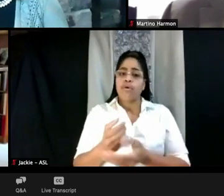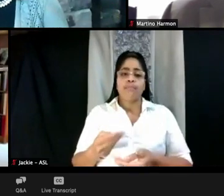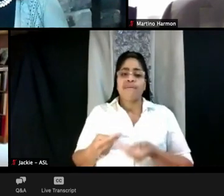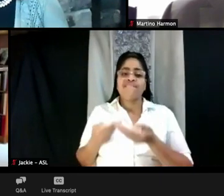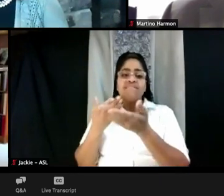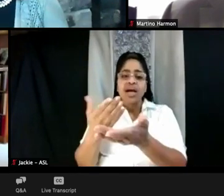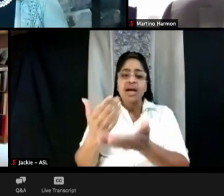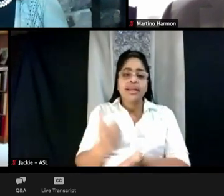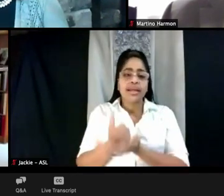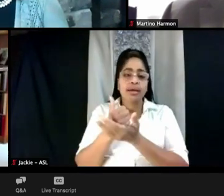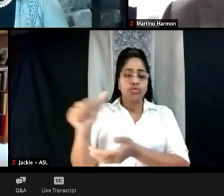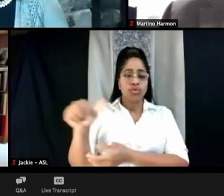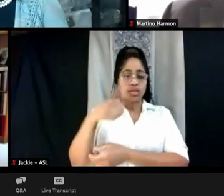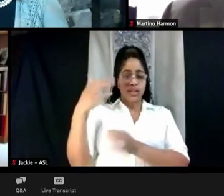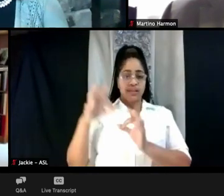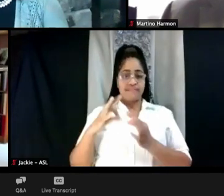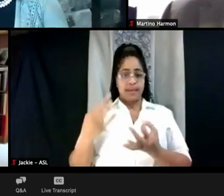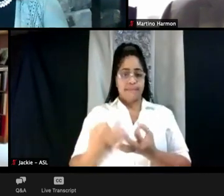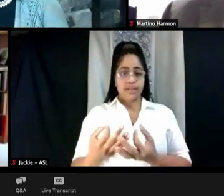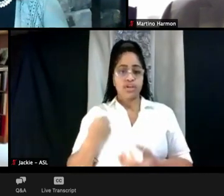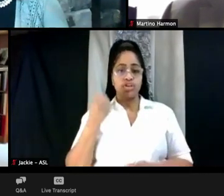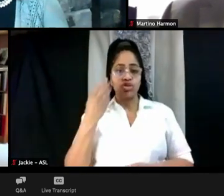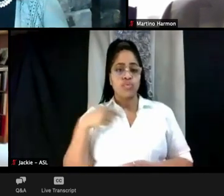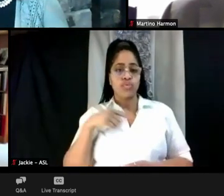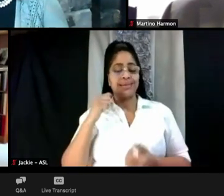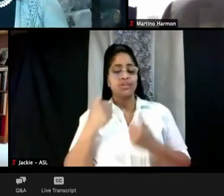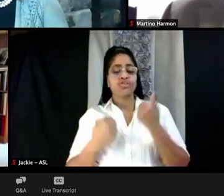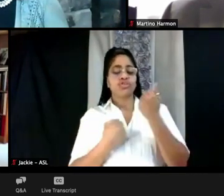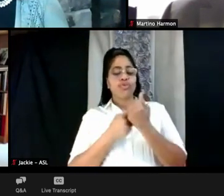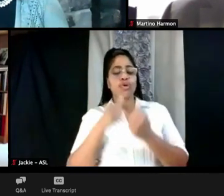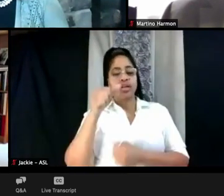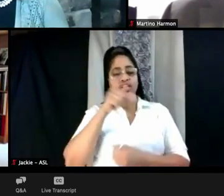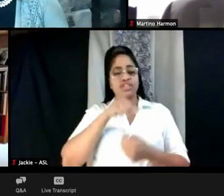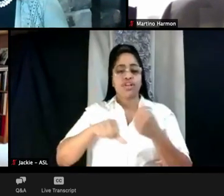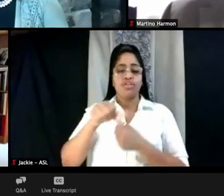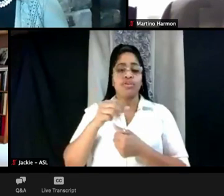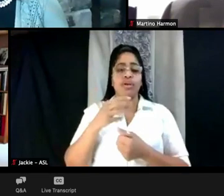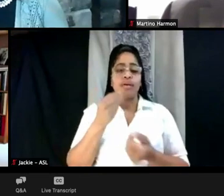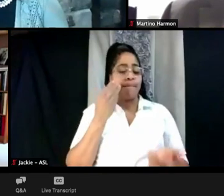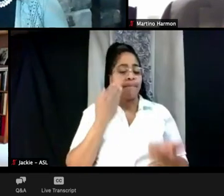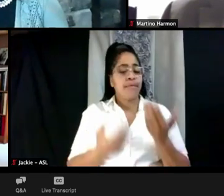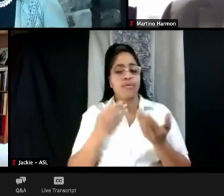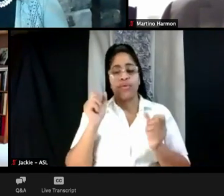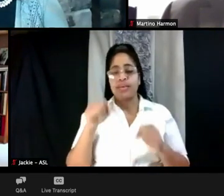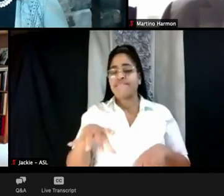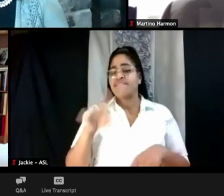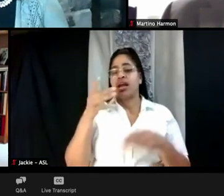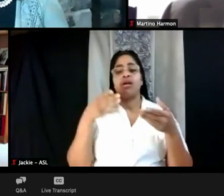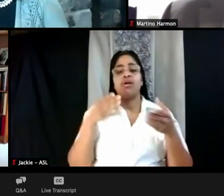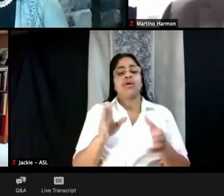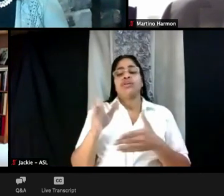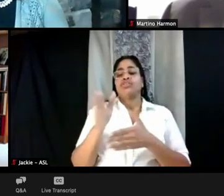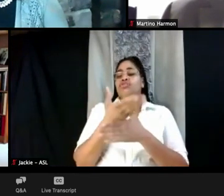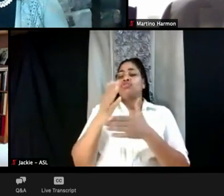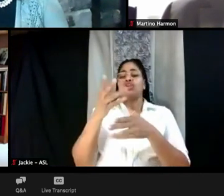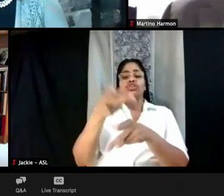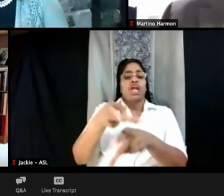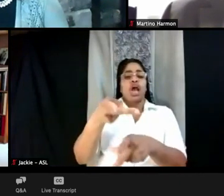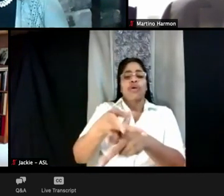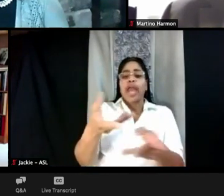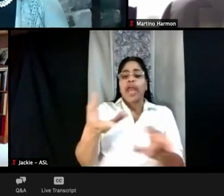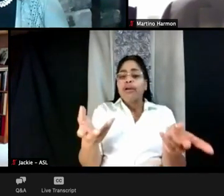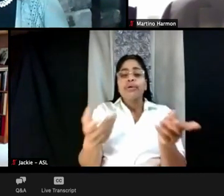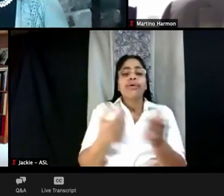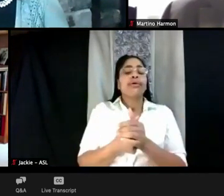help to another family, so that we can support one another. And perhaps we can find ways to share childcare or to